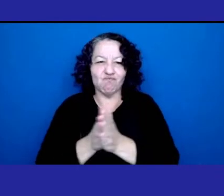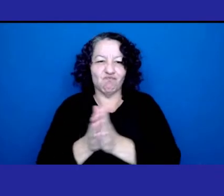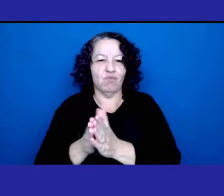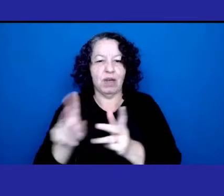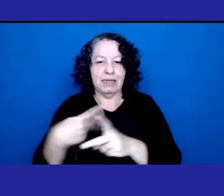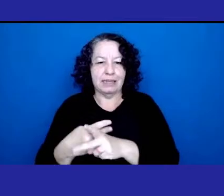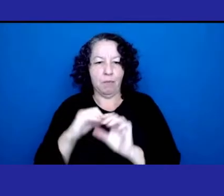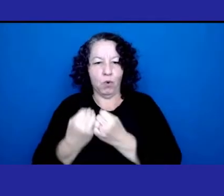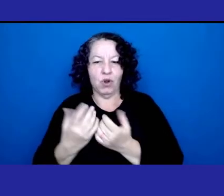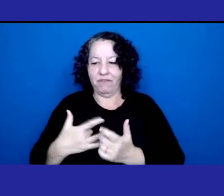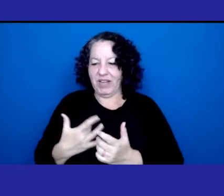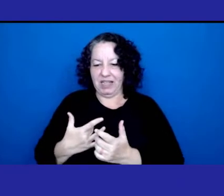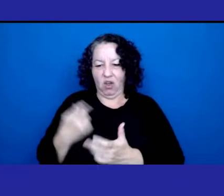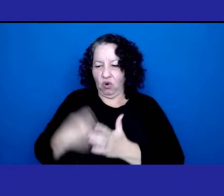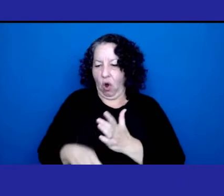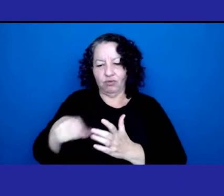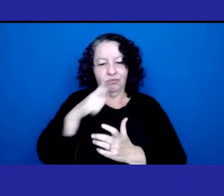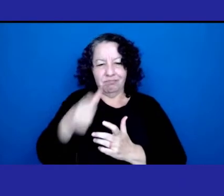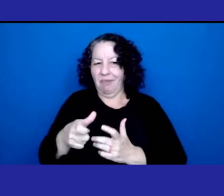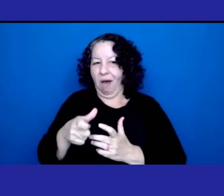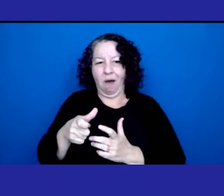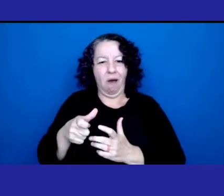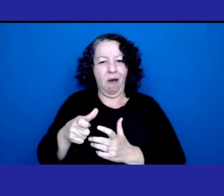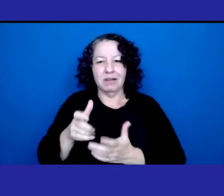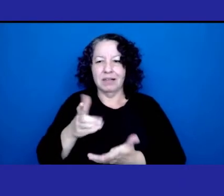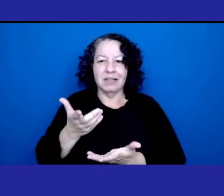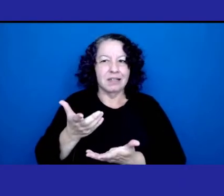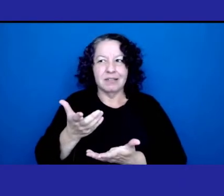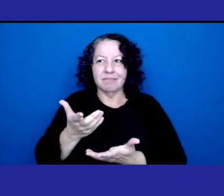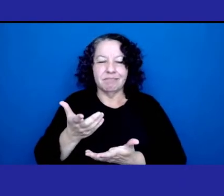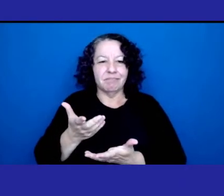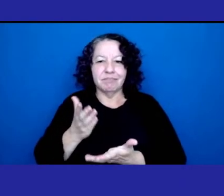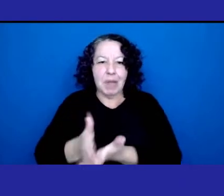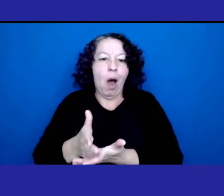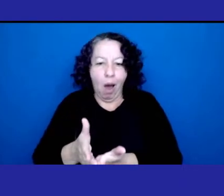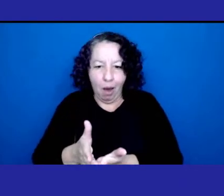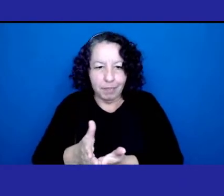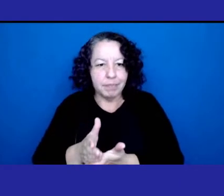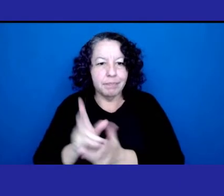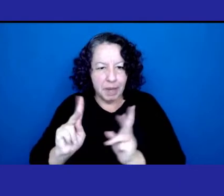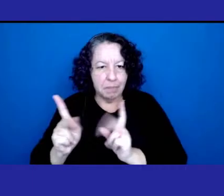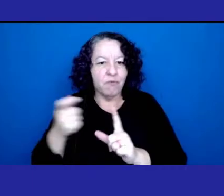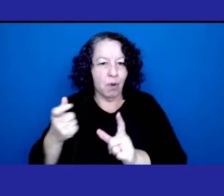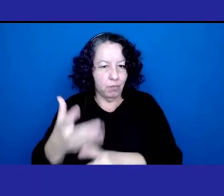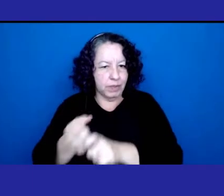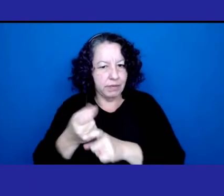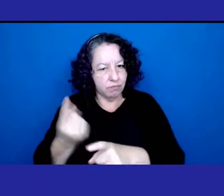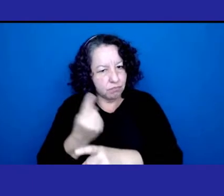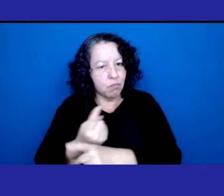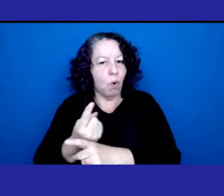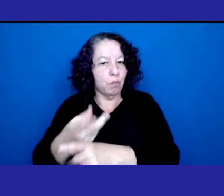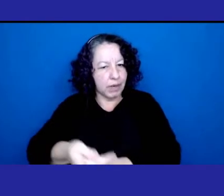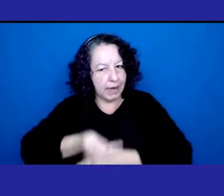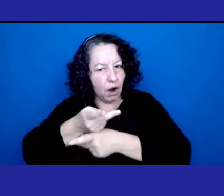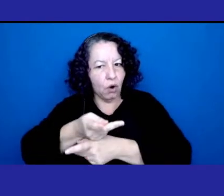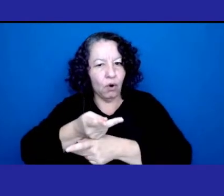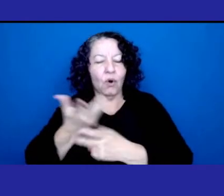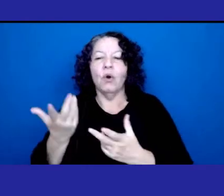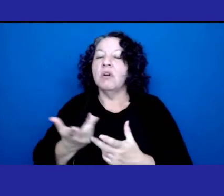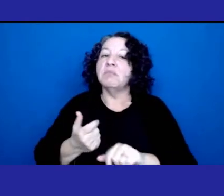not interfere with people getting the correct care. On the other hand, we are